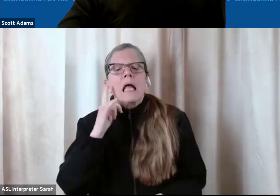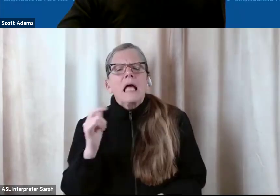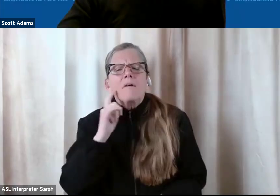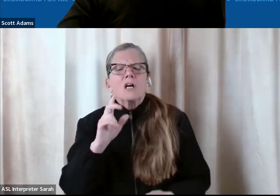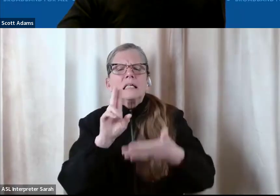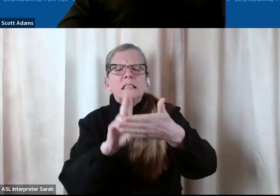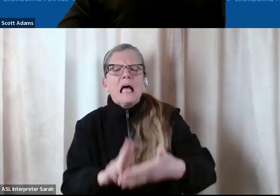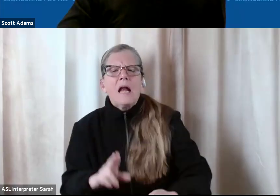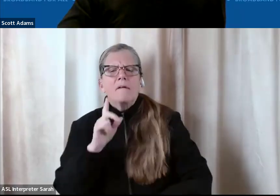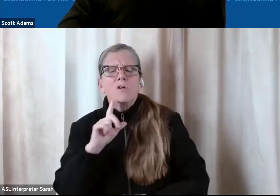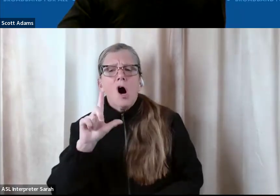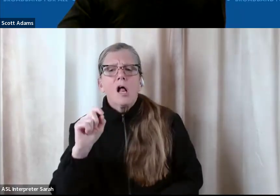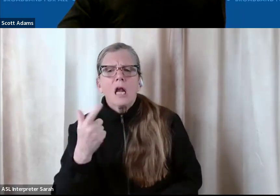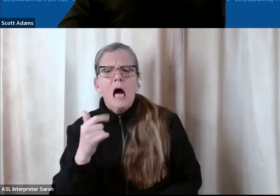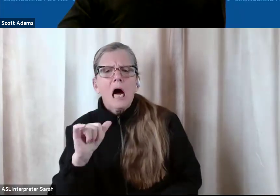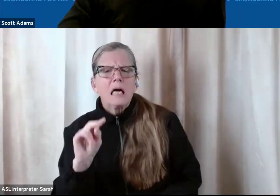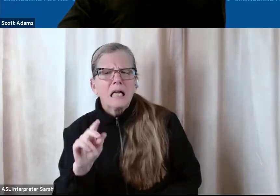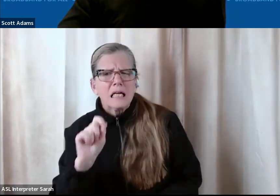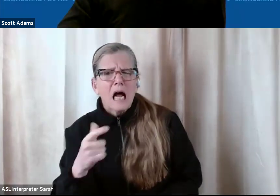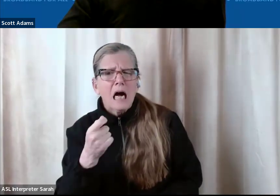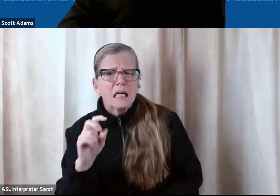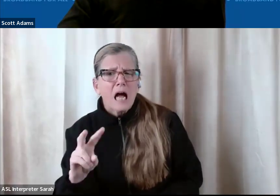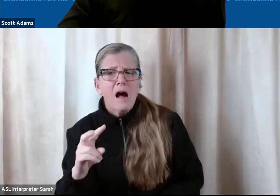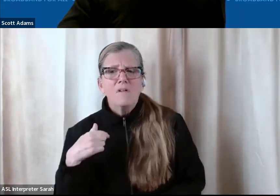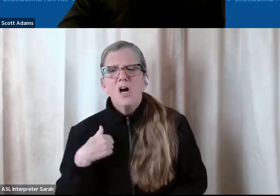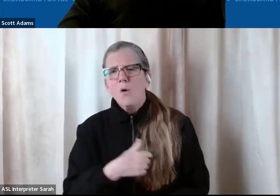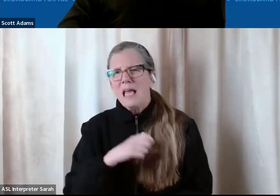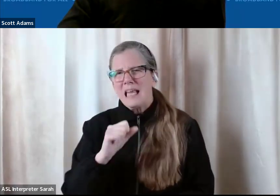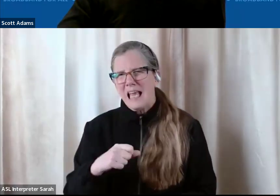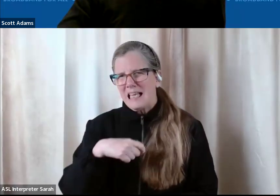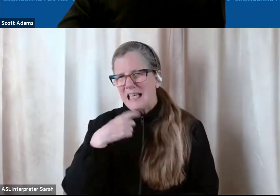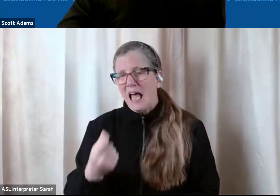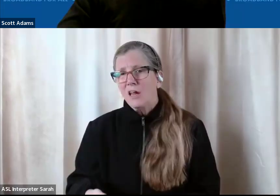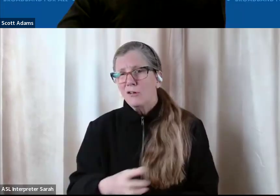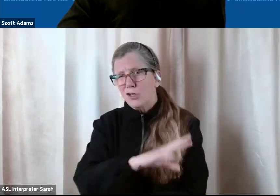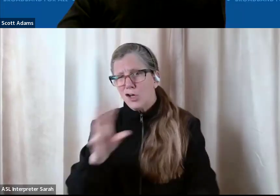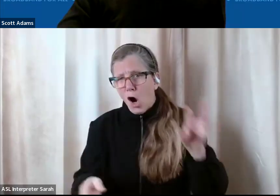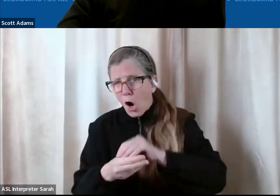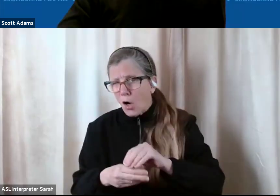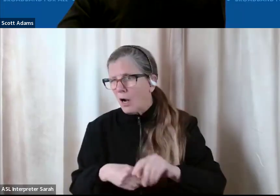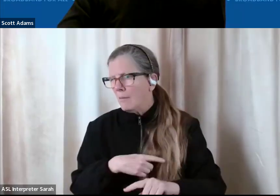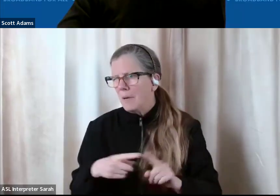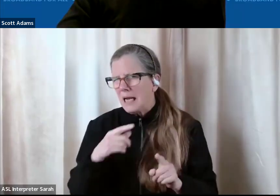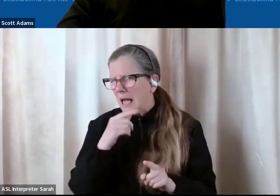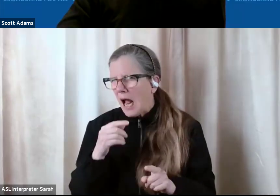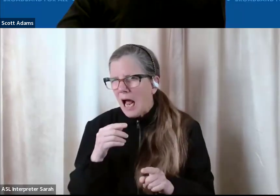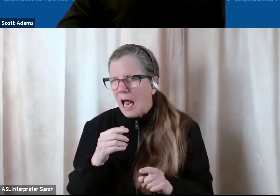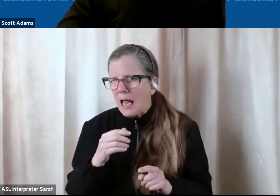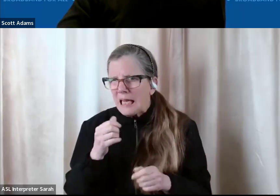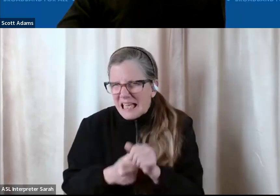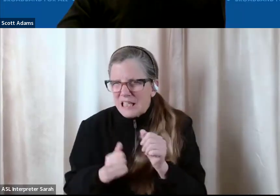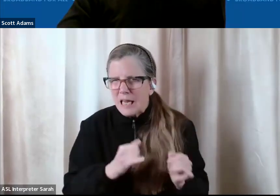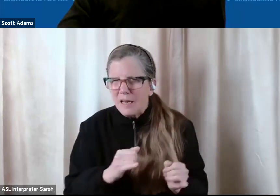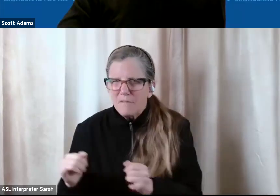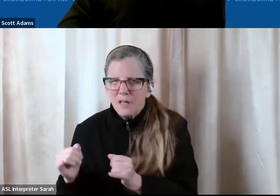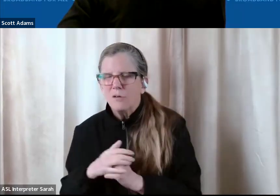So well, we can give you an aggregate data. We can't give you individual data. So that's one thing. And then from